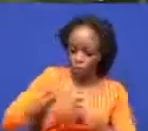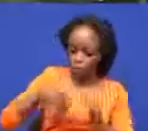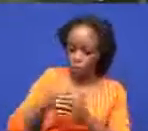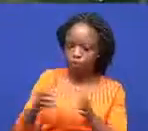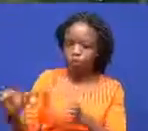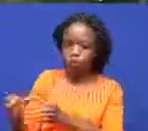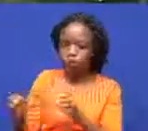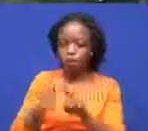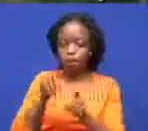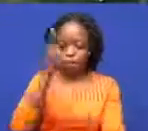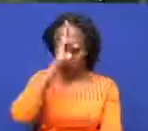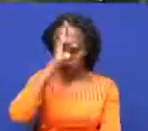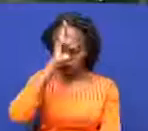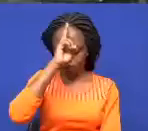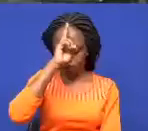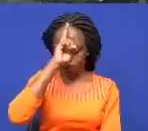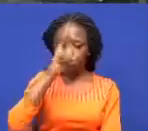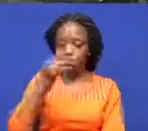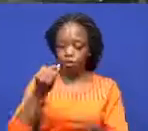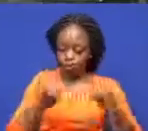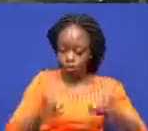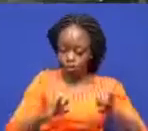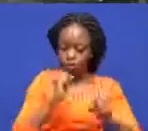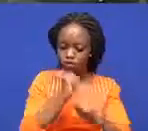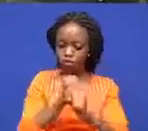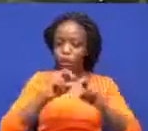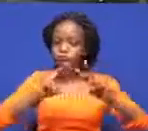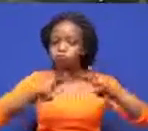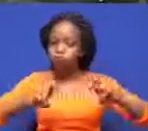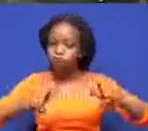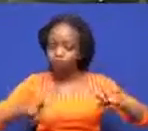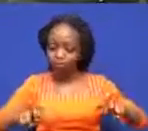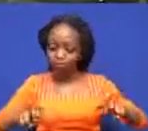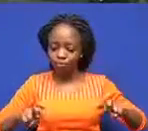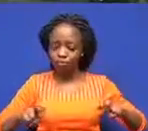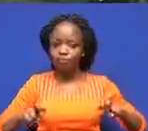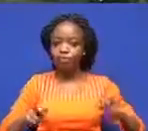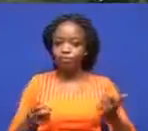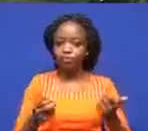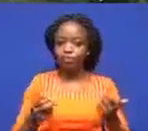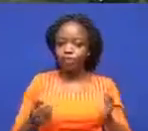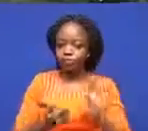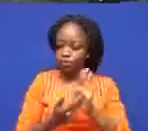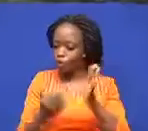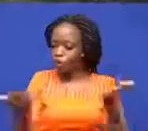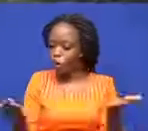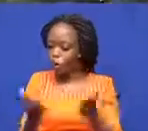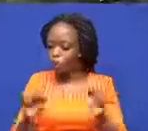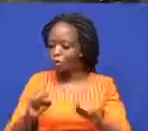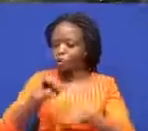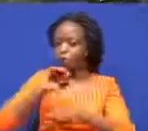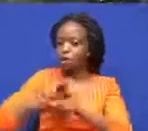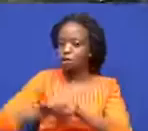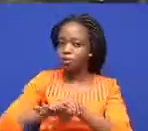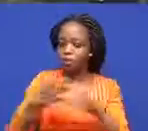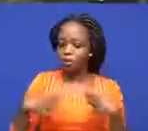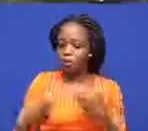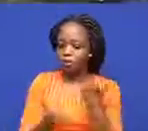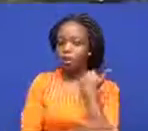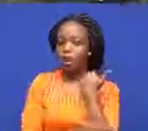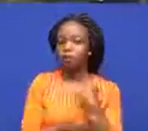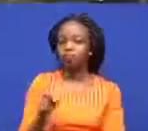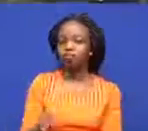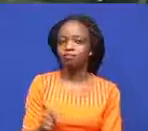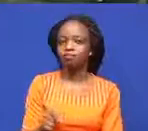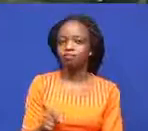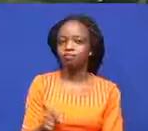na polisi, tujaribu kufanya uchunguzi, mutuelekeze mali ambayo tunesapata the culprits. So